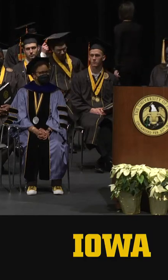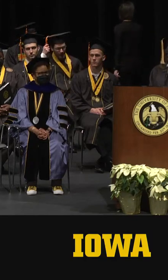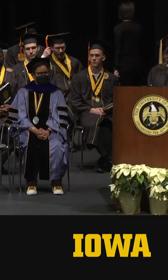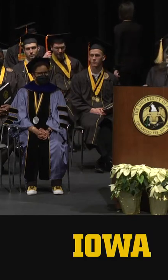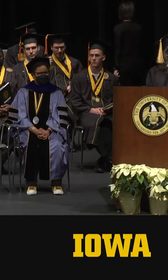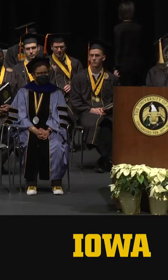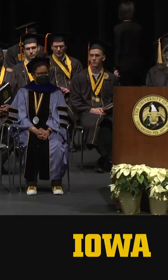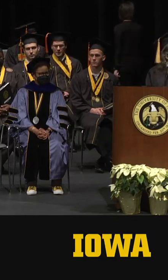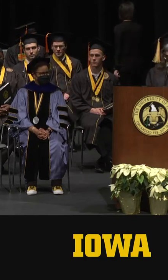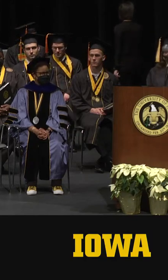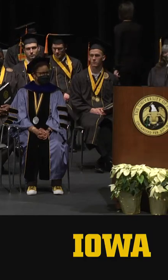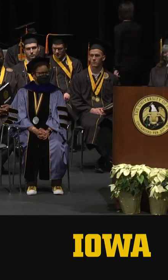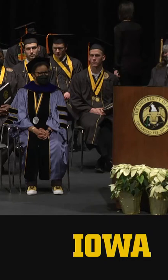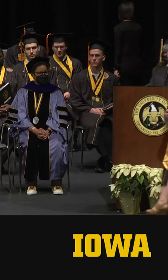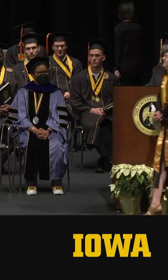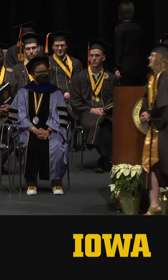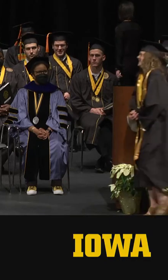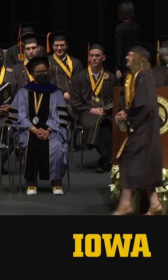Madeline Murphy.